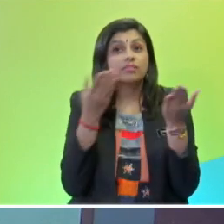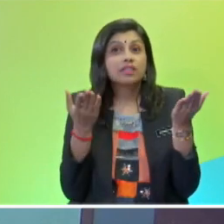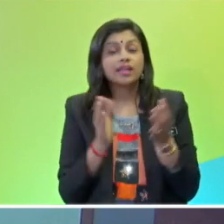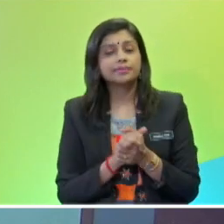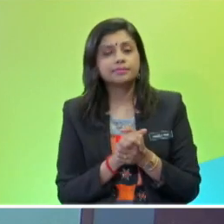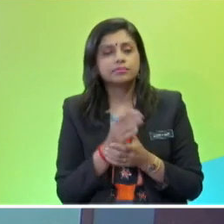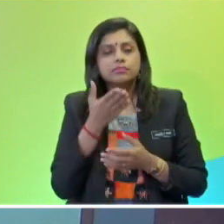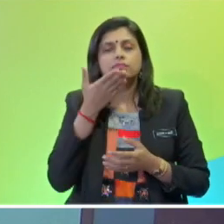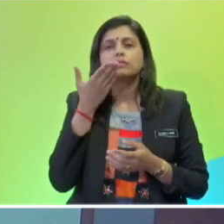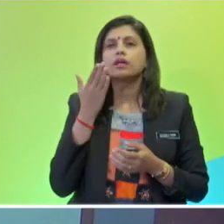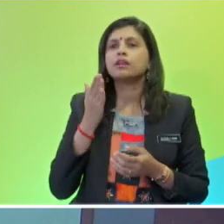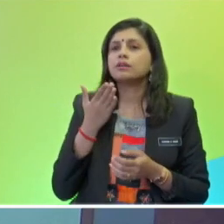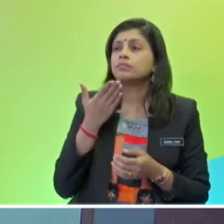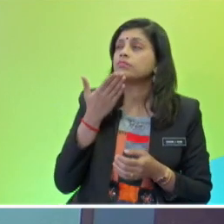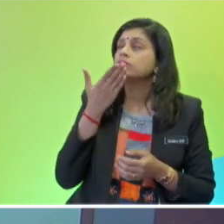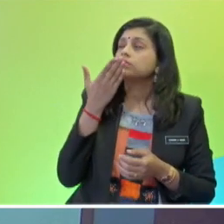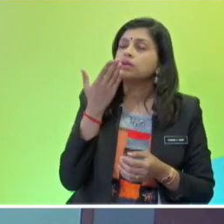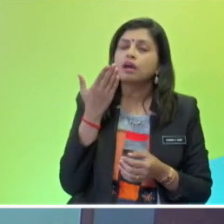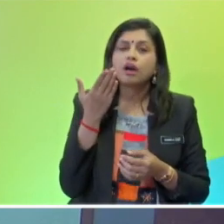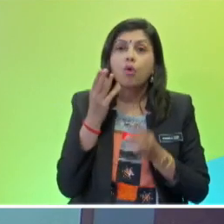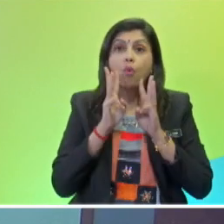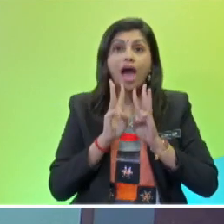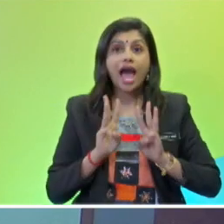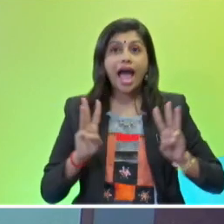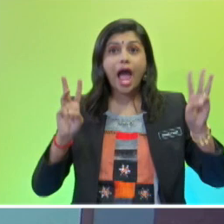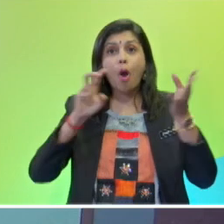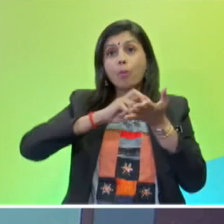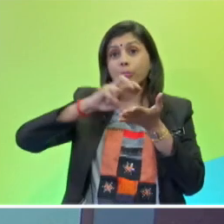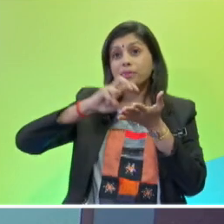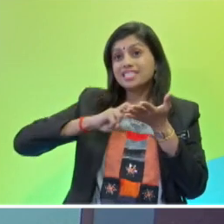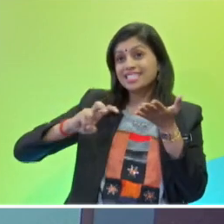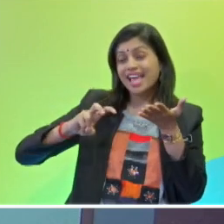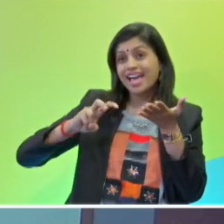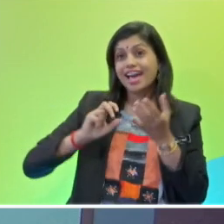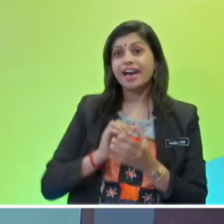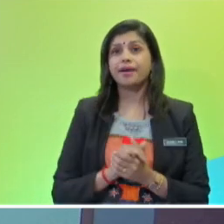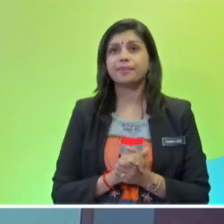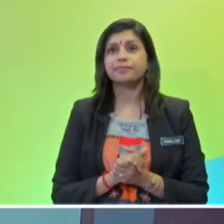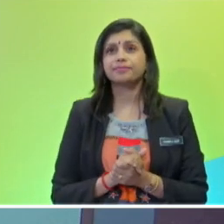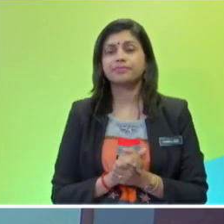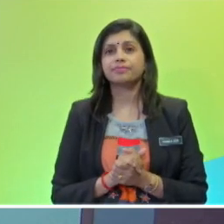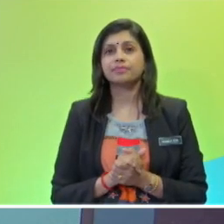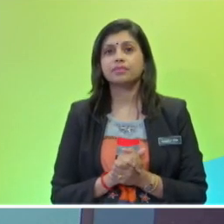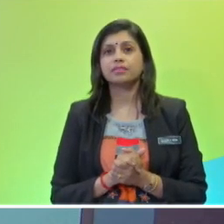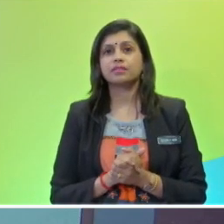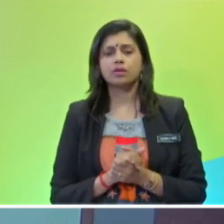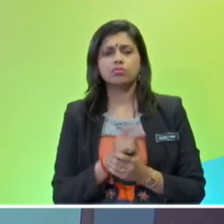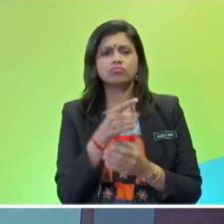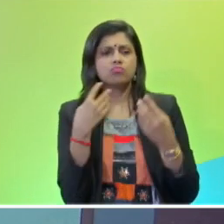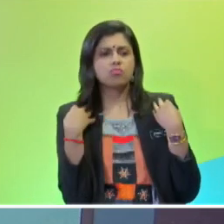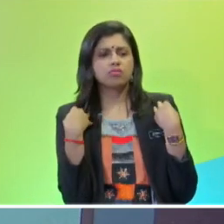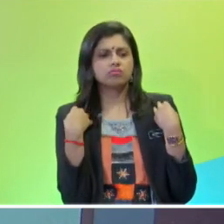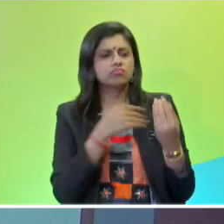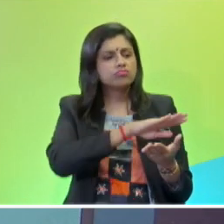Oh, smells nice. Wow, it's a pizza. You have the whole part. How come I have